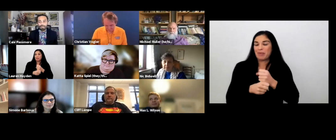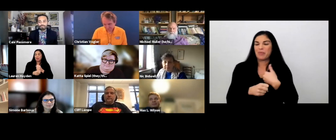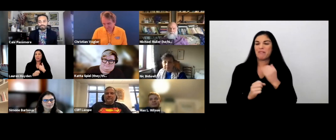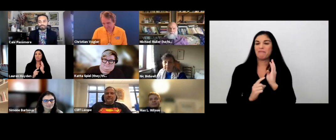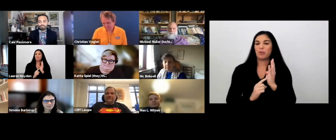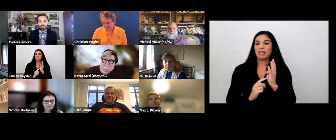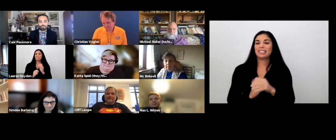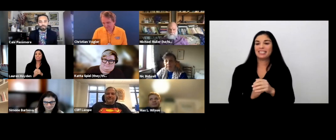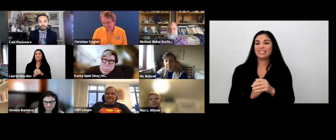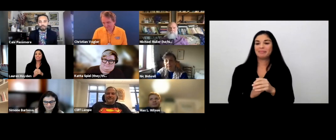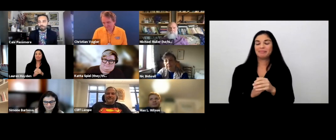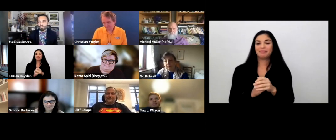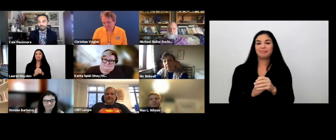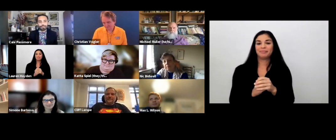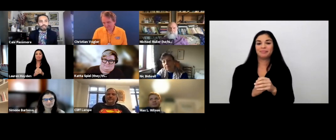4 minutes.